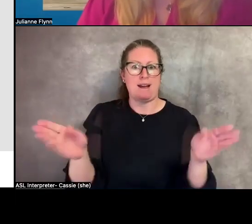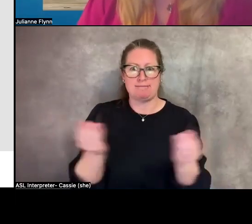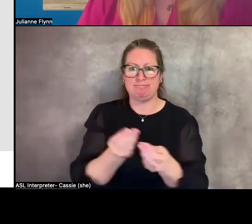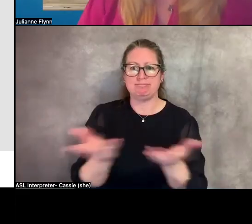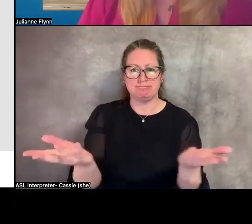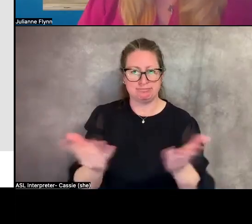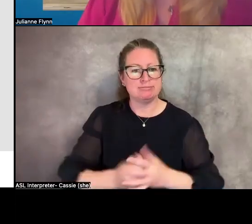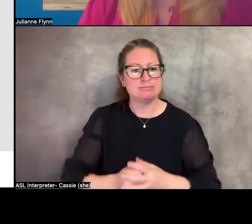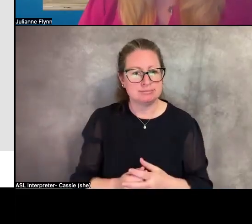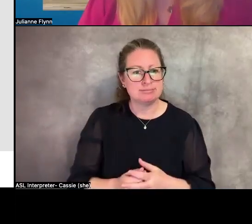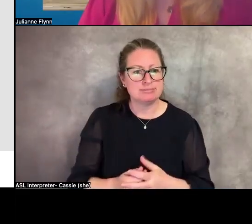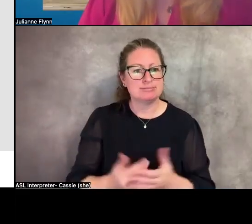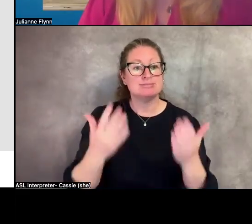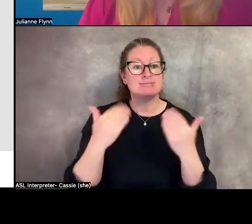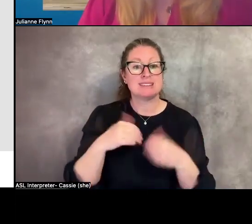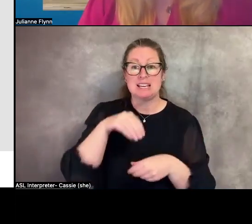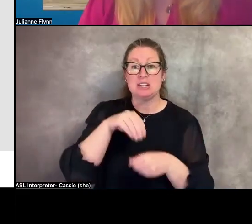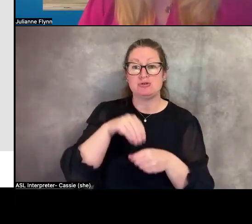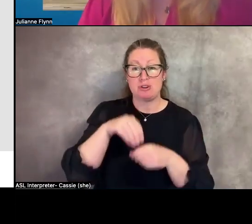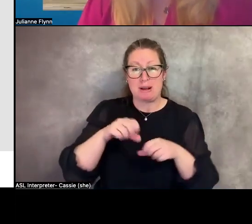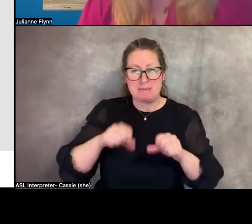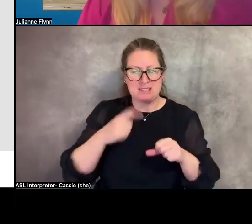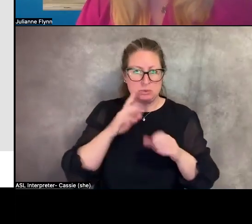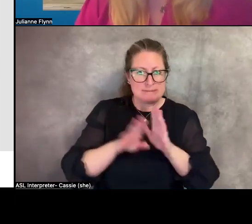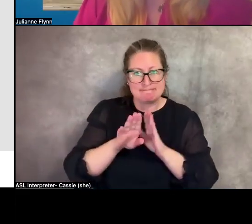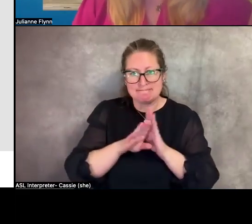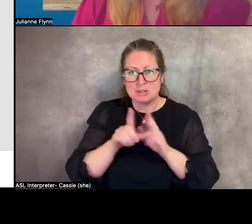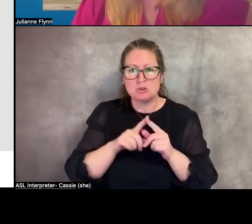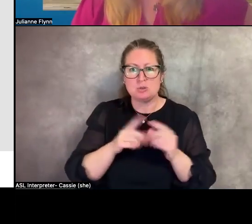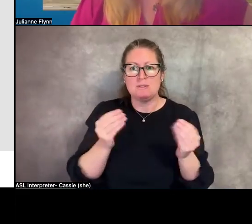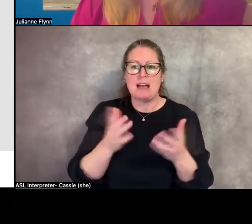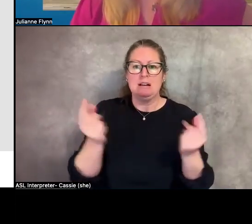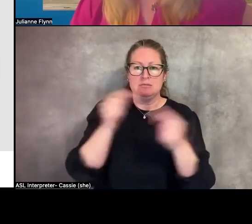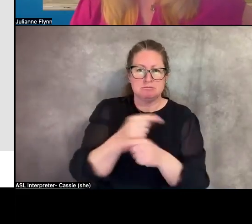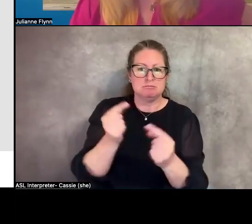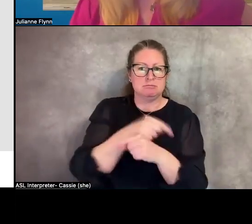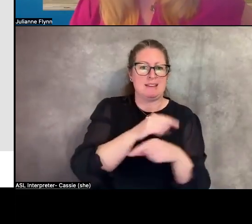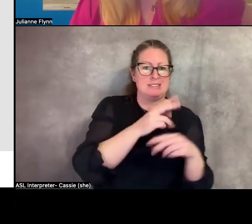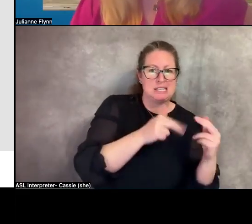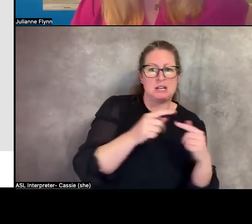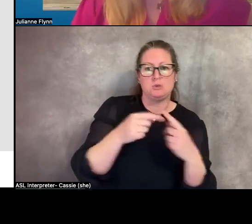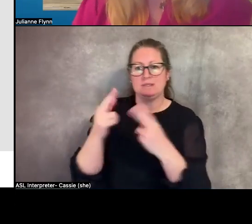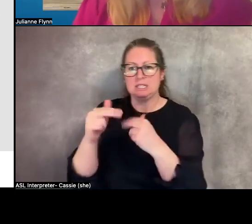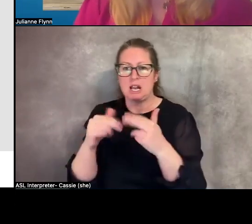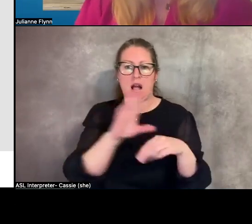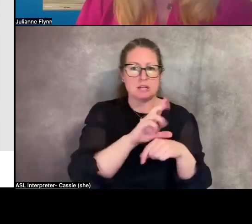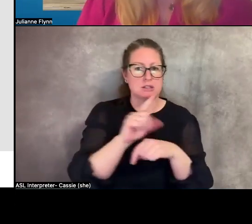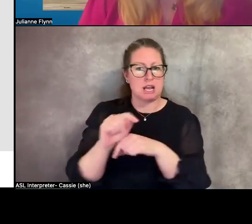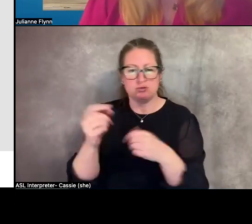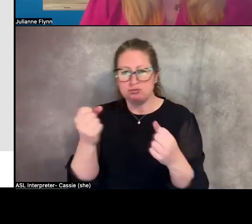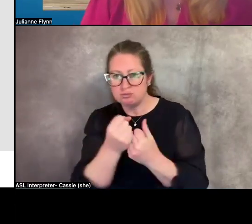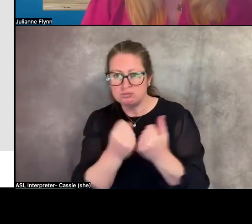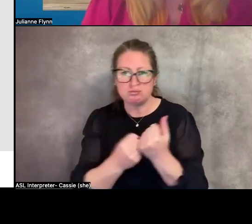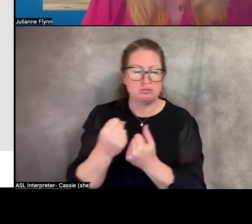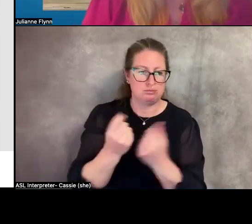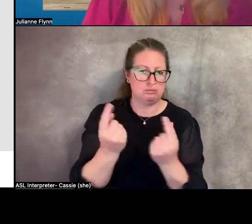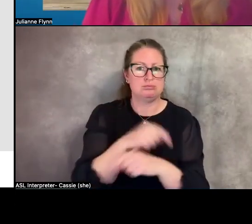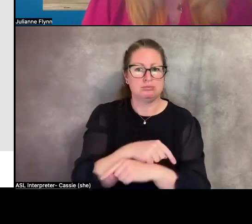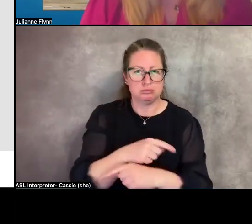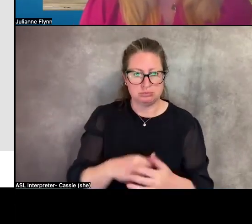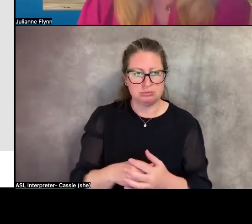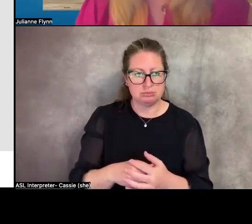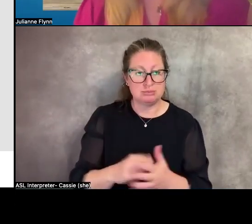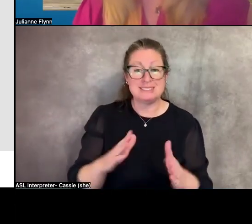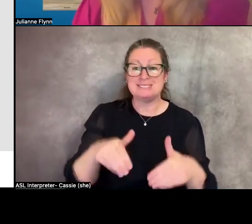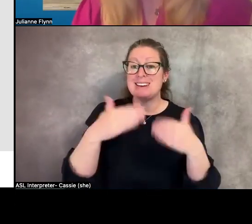We are developing internal capacity to provide intra-facility consultation and support. Our next step is to continue to